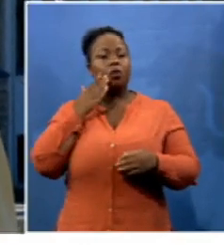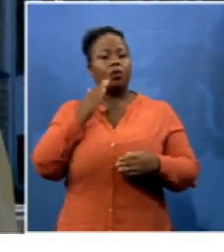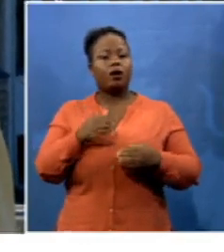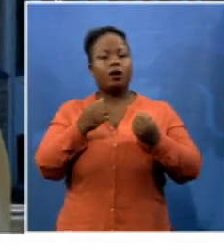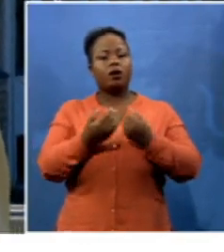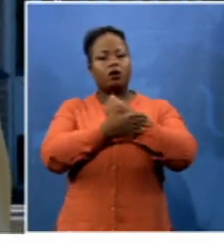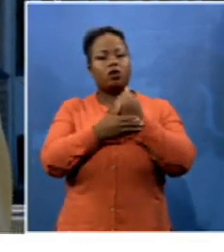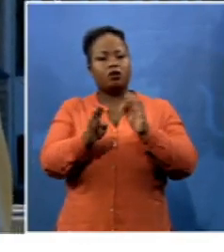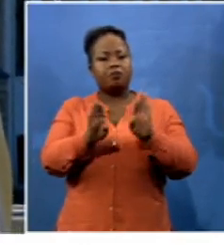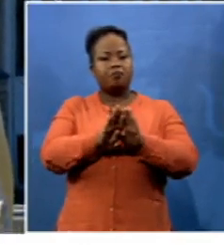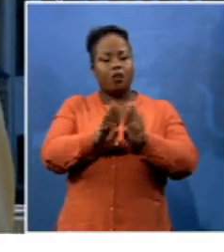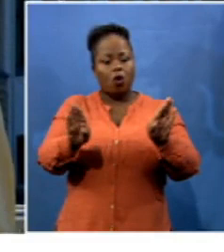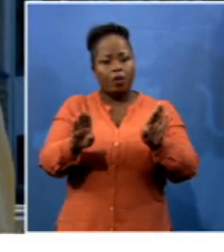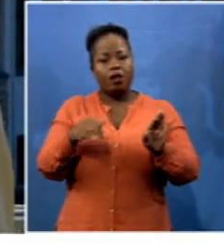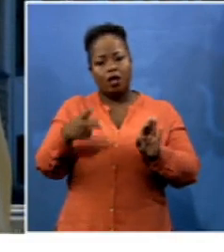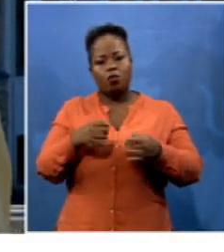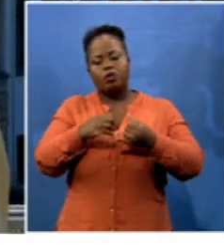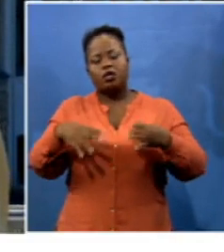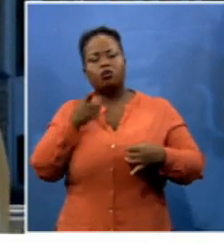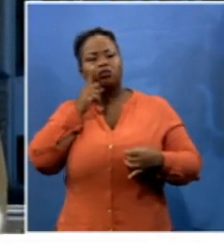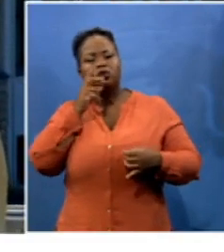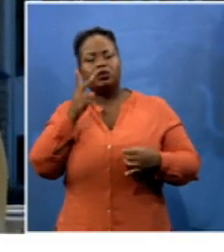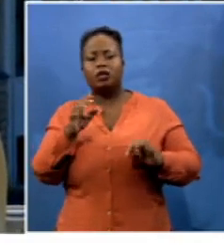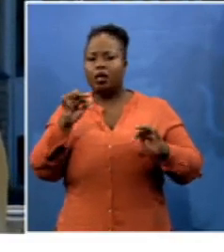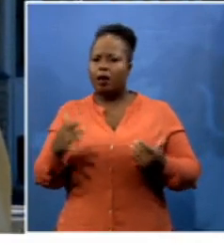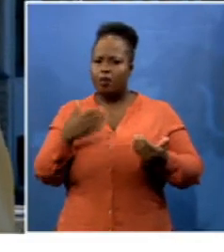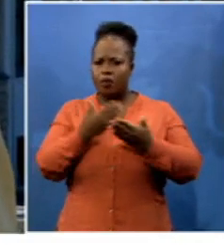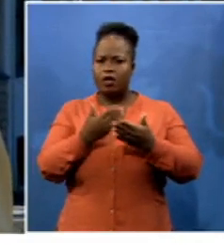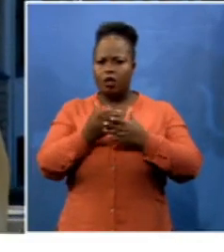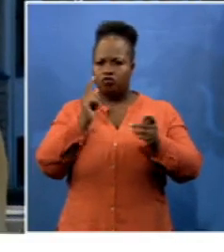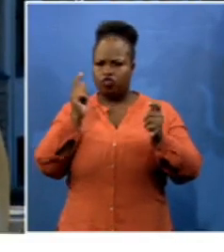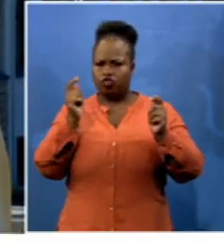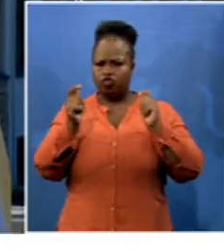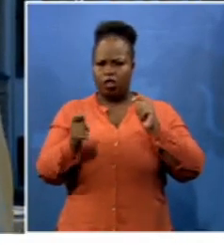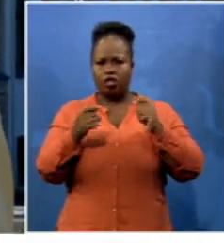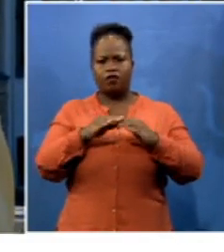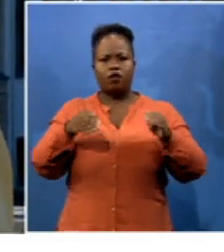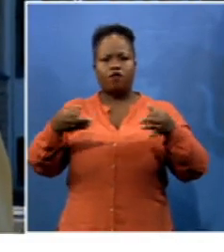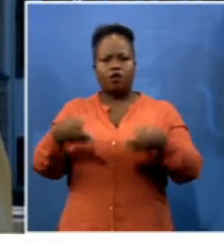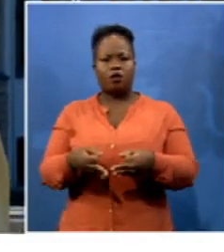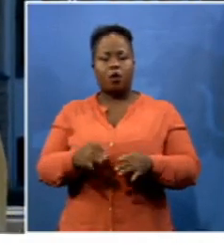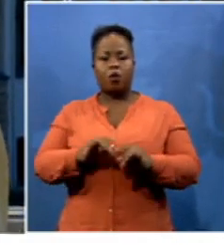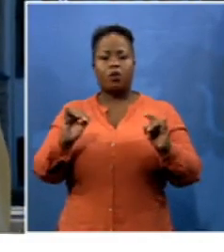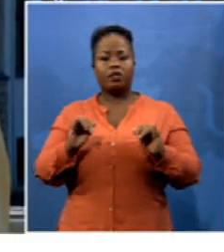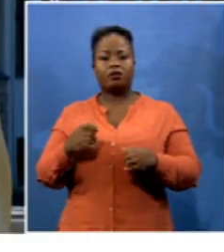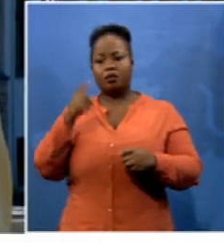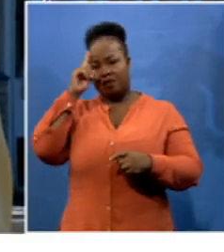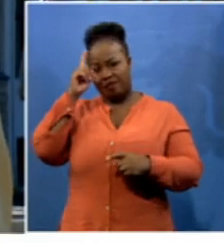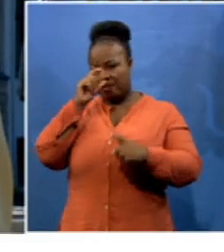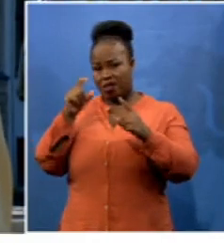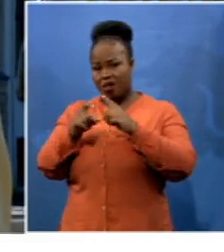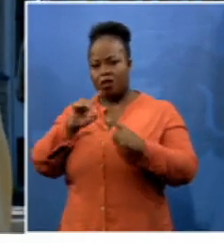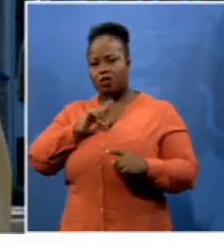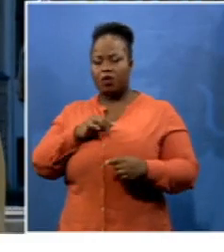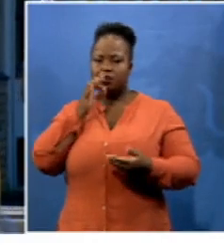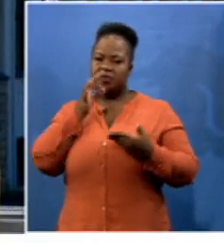the lockdown, we should perhaps start re-looking at how we change how we do funerals, especially within the black culture, making